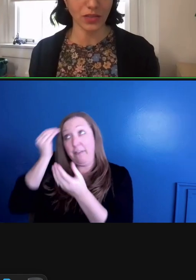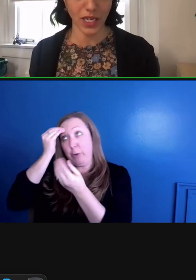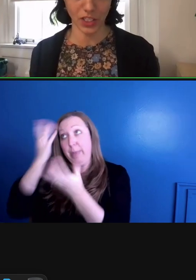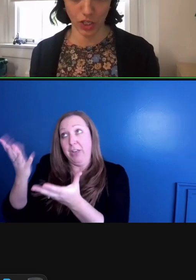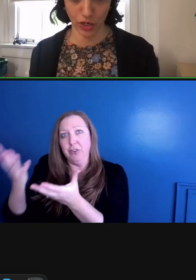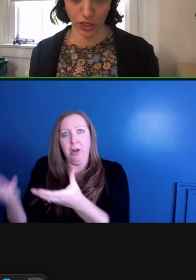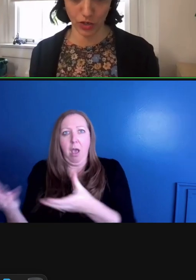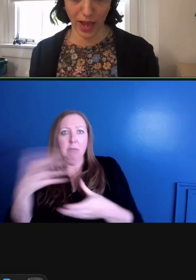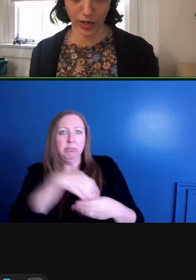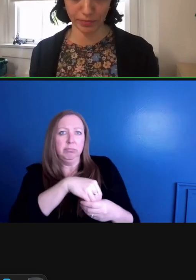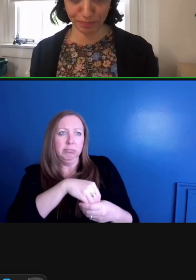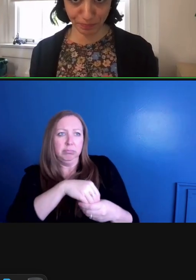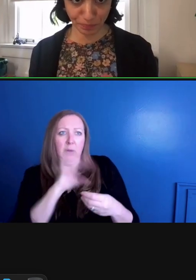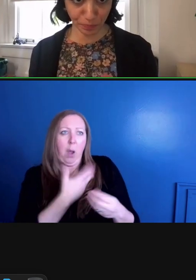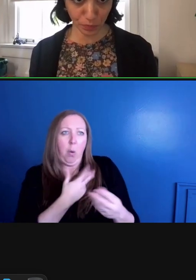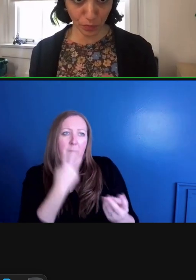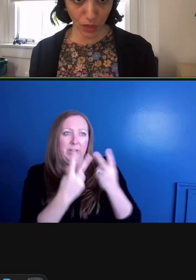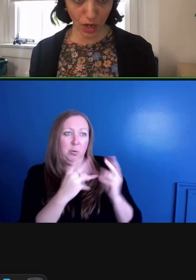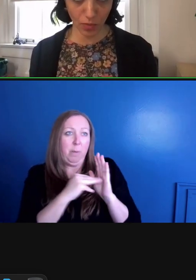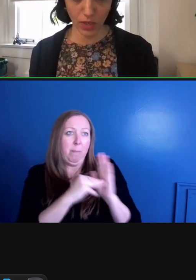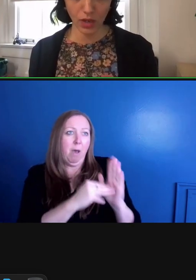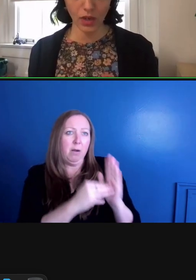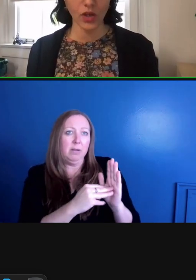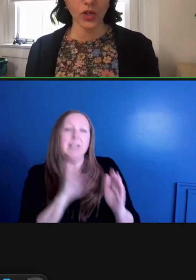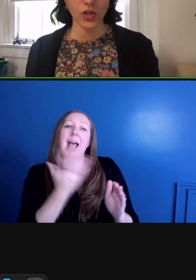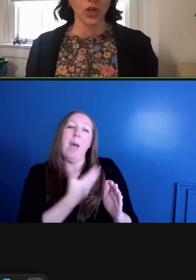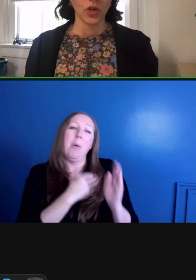visual models, they can start to do better.